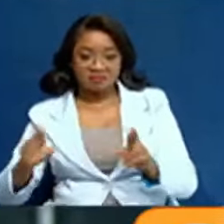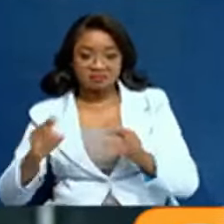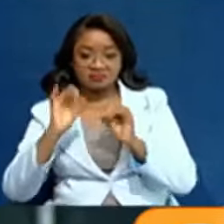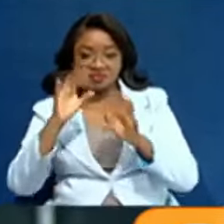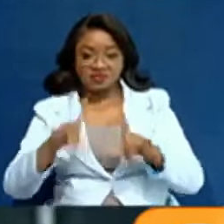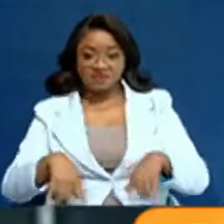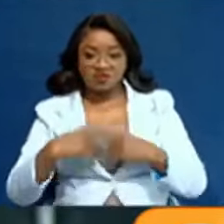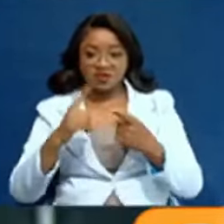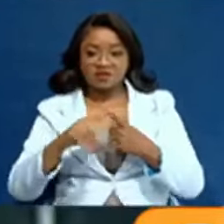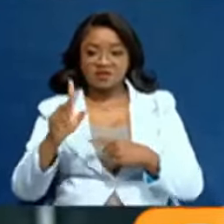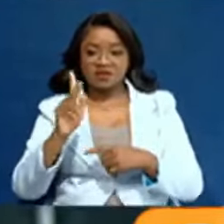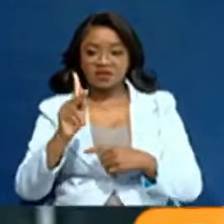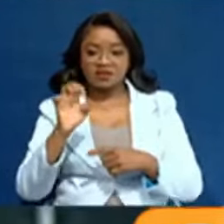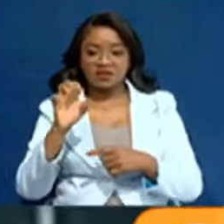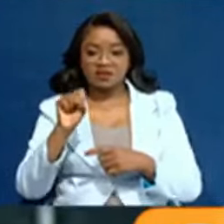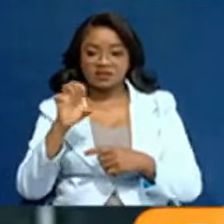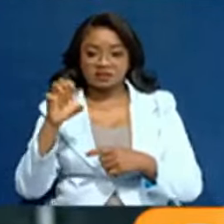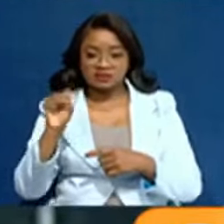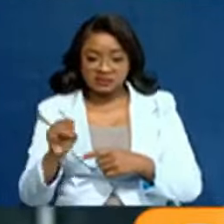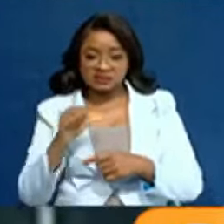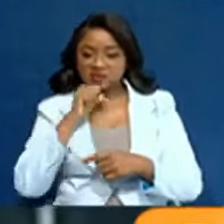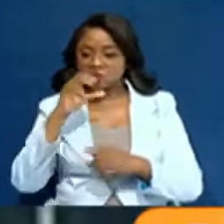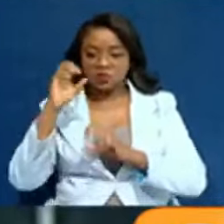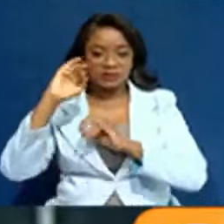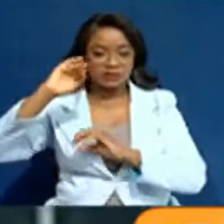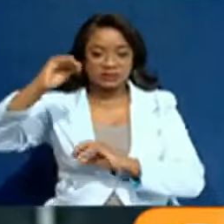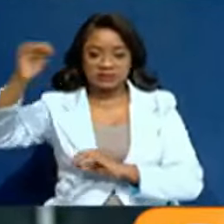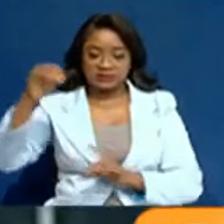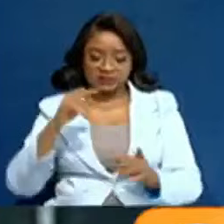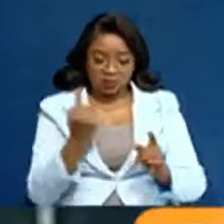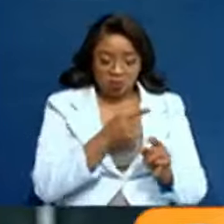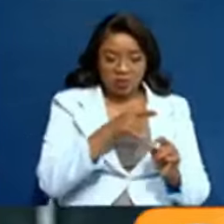living in Chepkoelel, you're not in the city. It is a municipality that has been